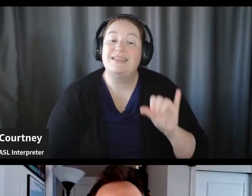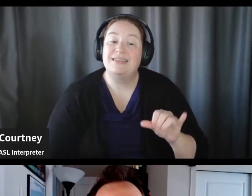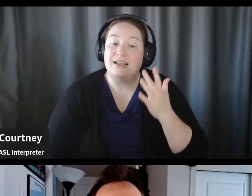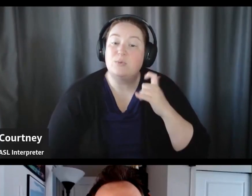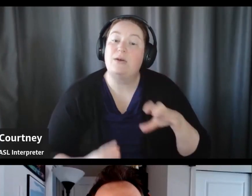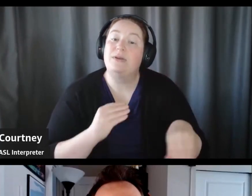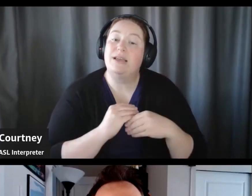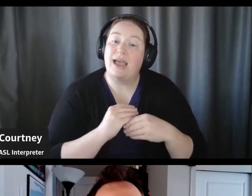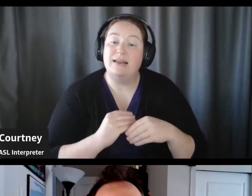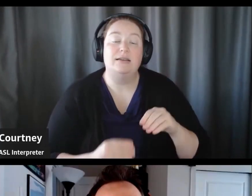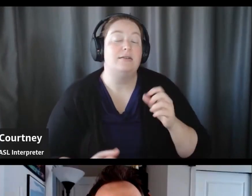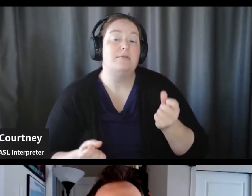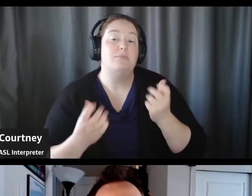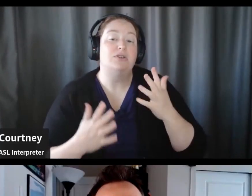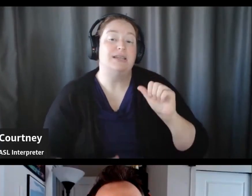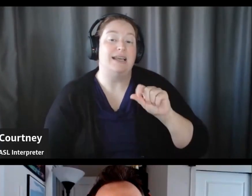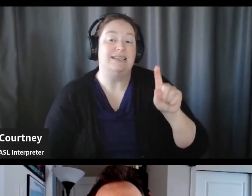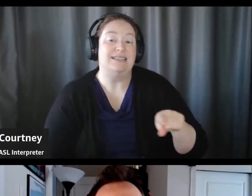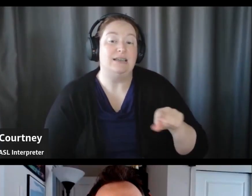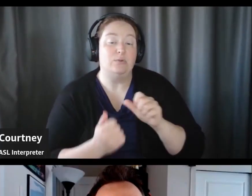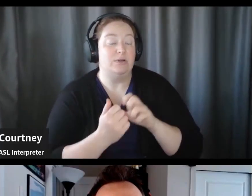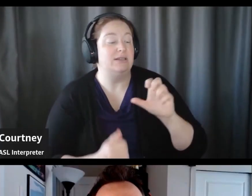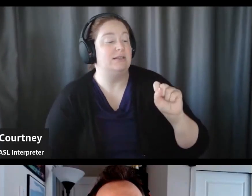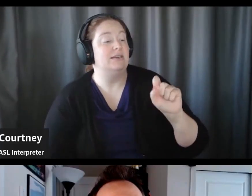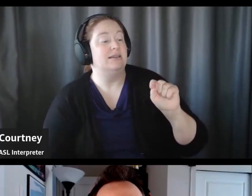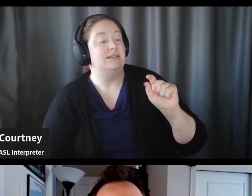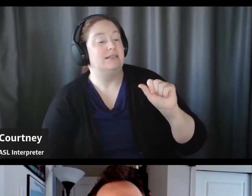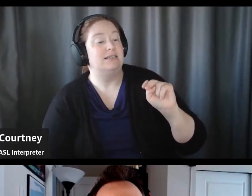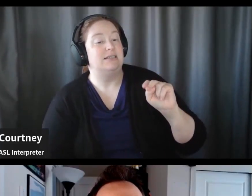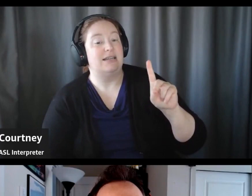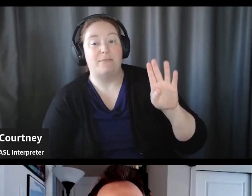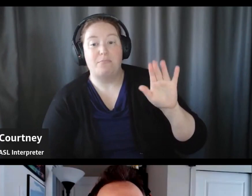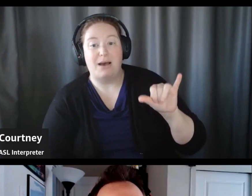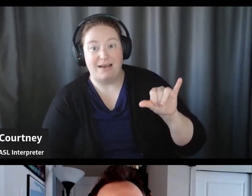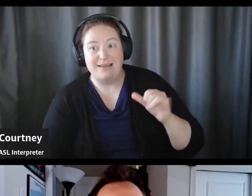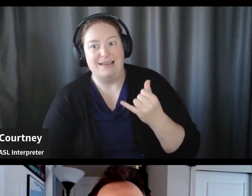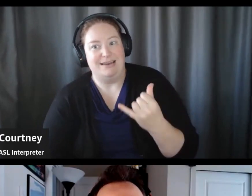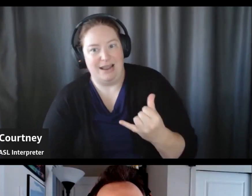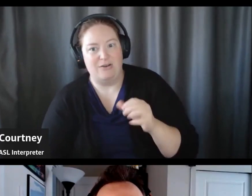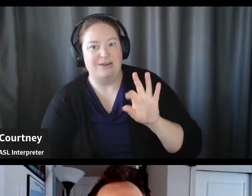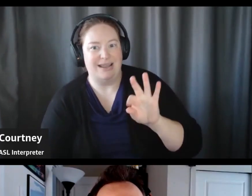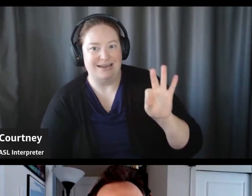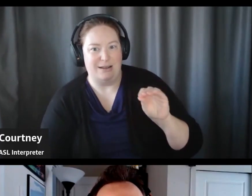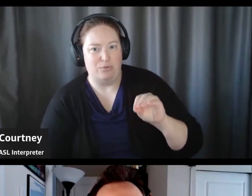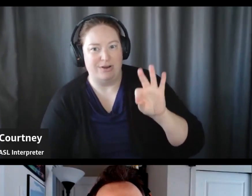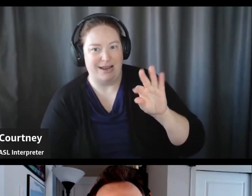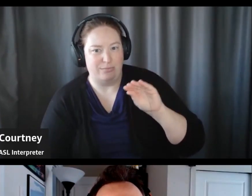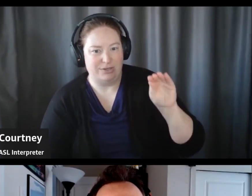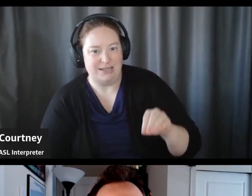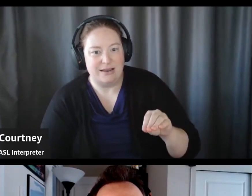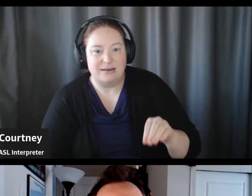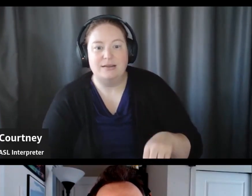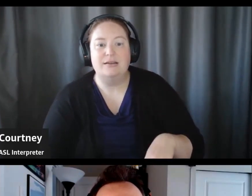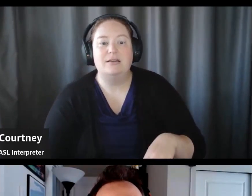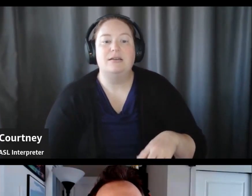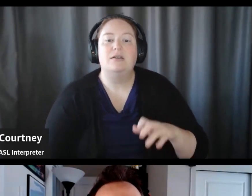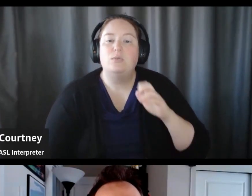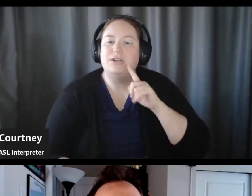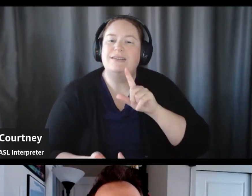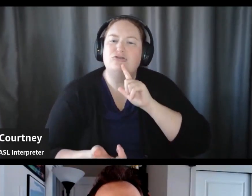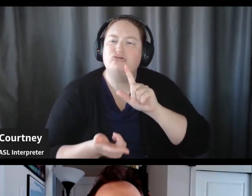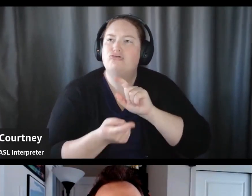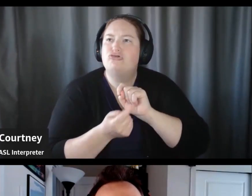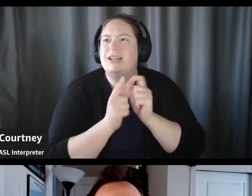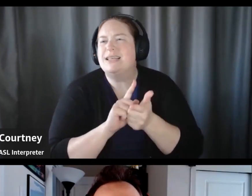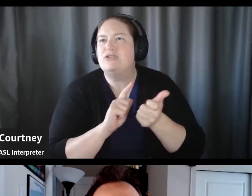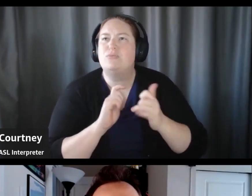standby, which provides 99.99%, which effectively translates to about less than 5 minutes of downtime in a month, which is